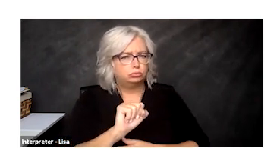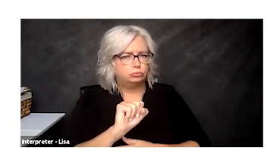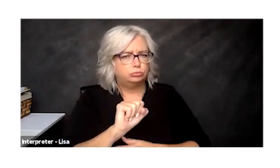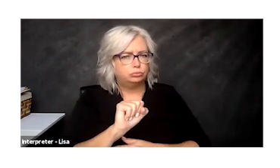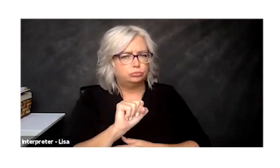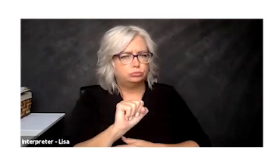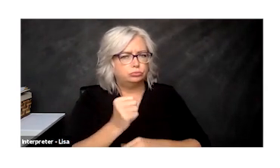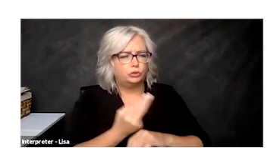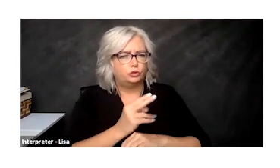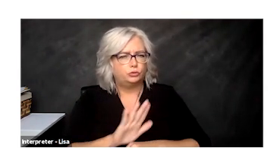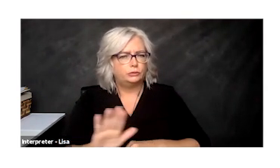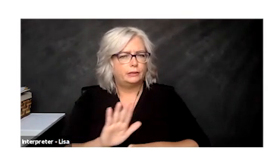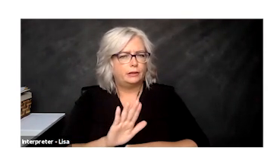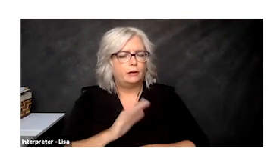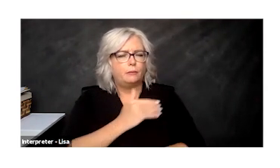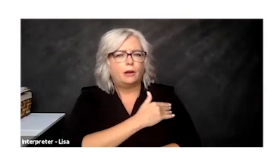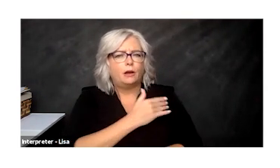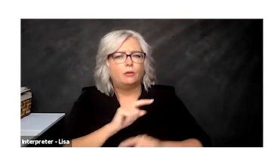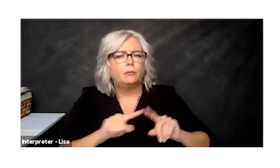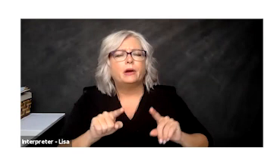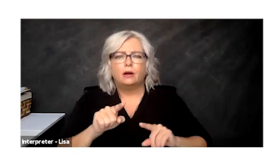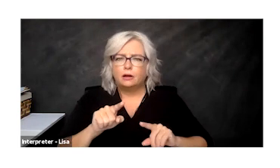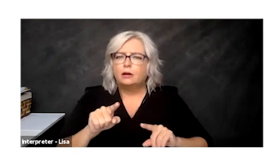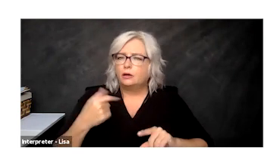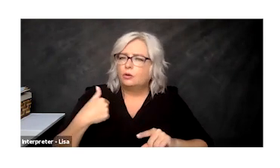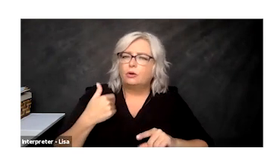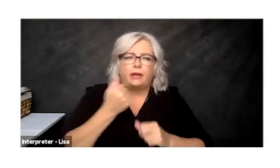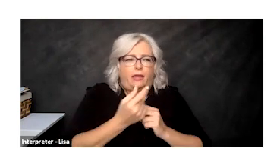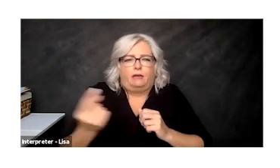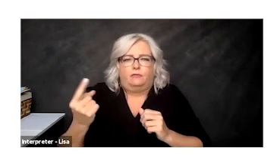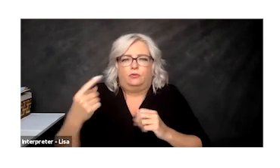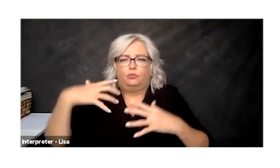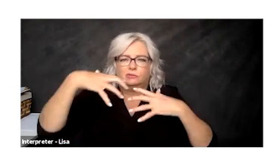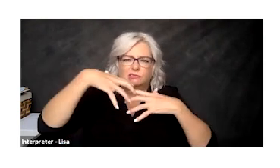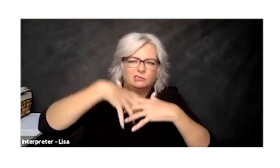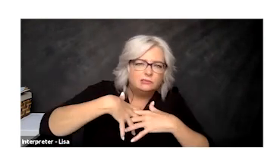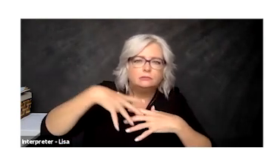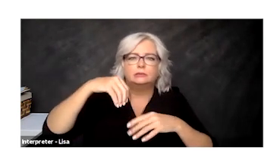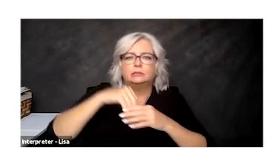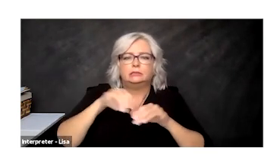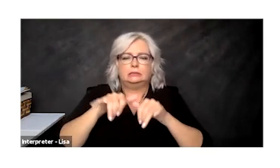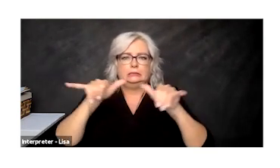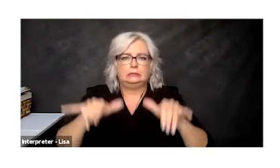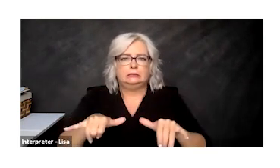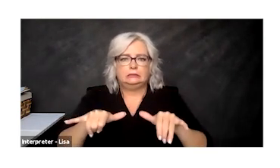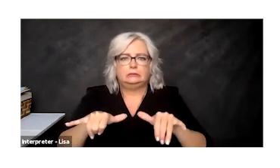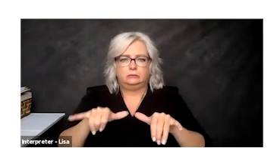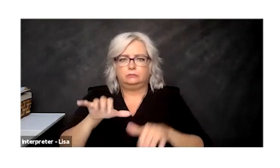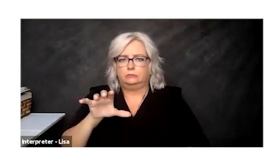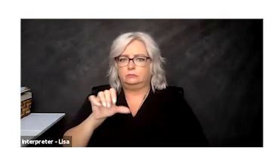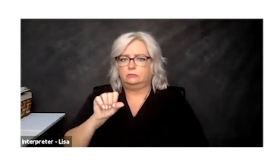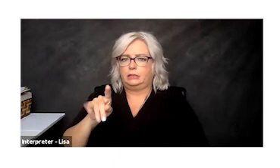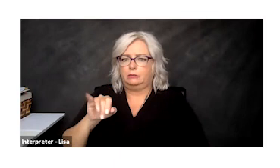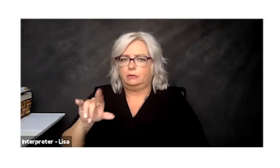But at the same time, we're all embedded in this capitalist system. And if we're going to be embedded in this capitalist system, then we should all be able to benefit from it